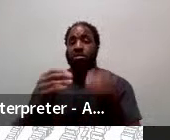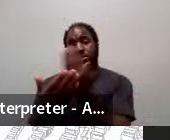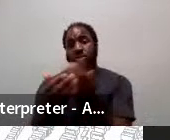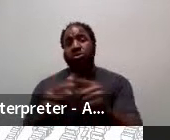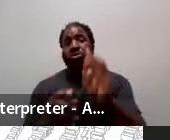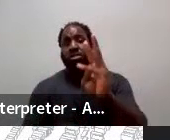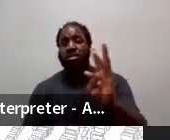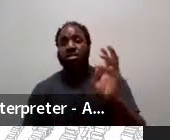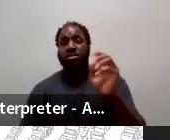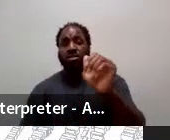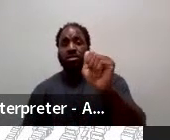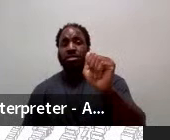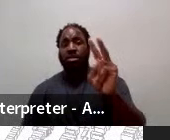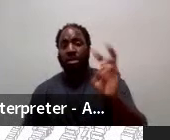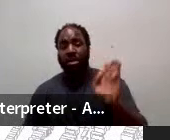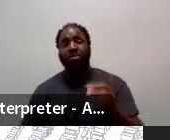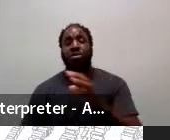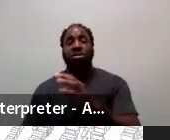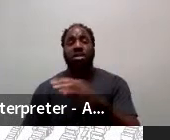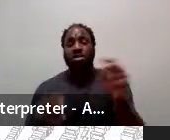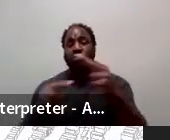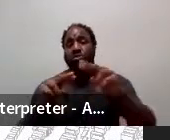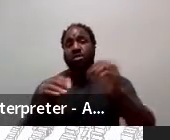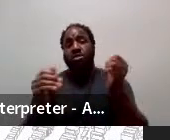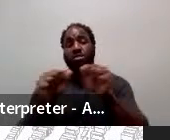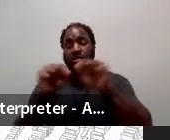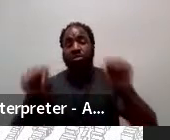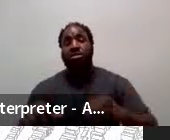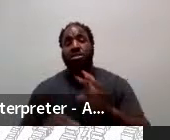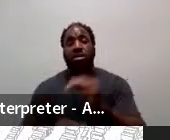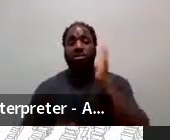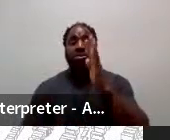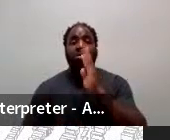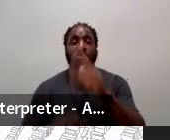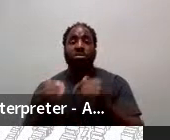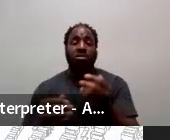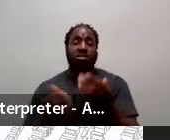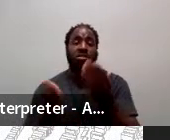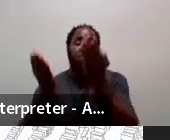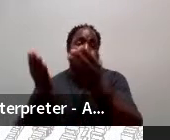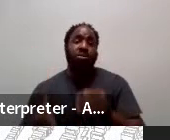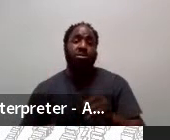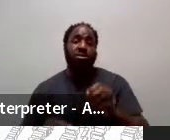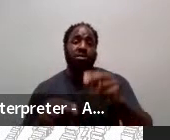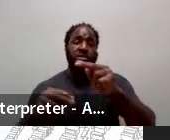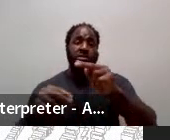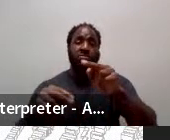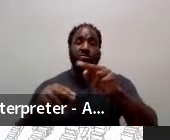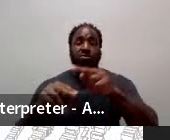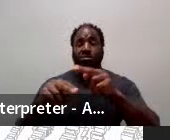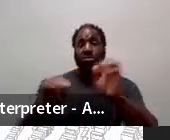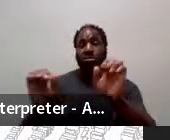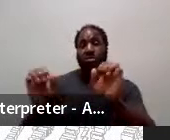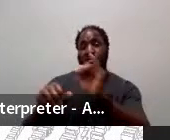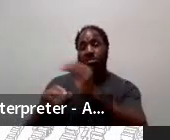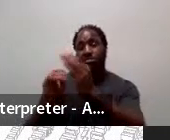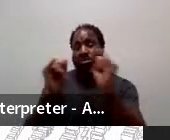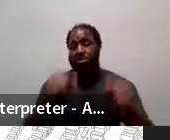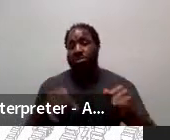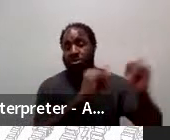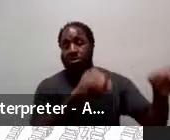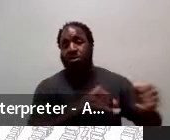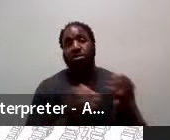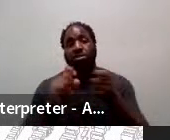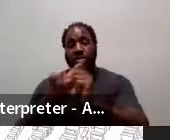train station. And now I will talk through the proposed zoning changes and what they seek to accomplish. As little housing exists